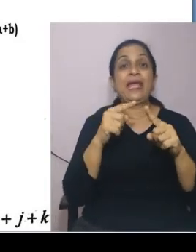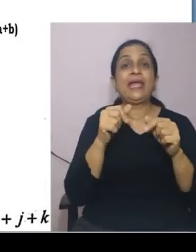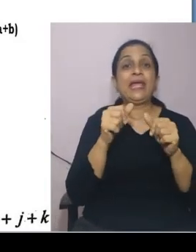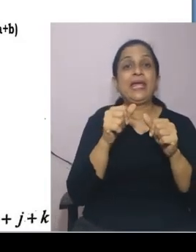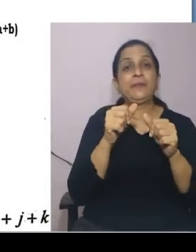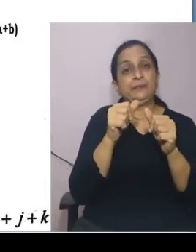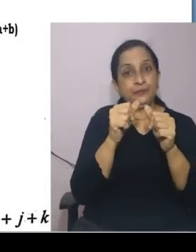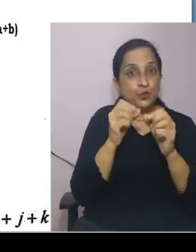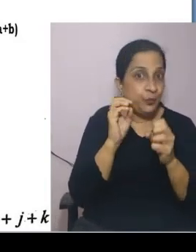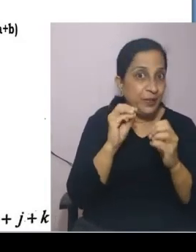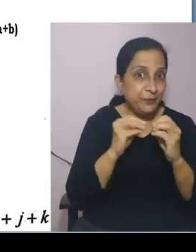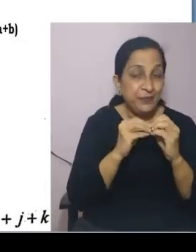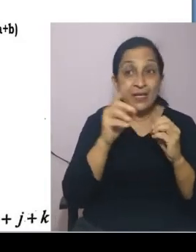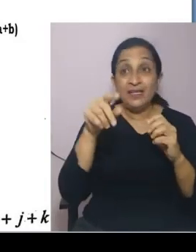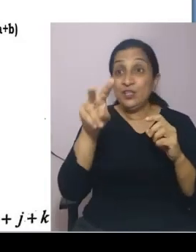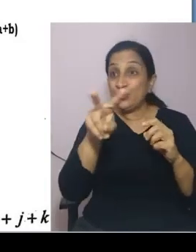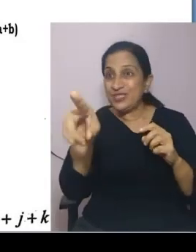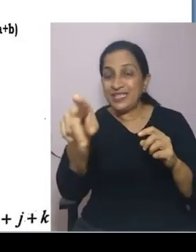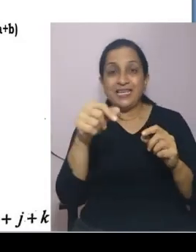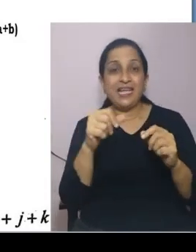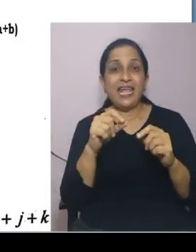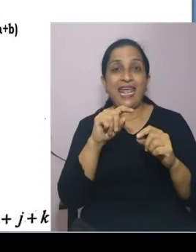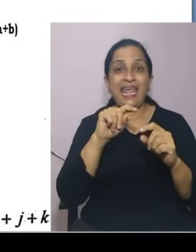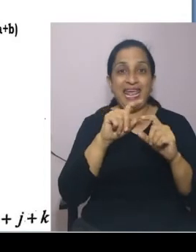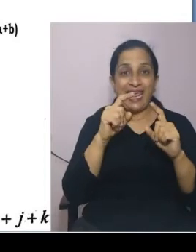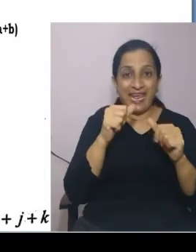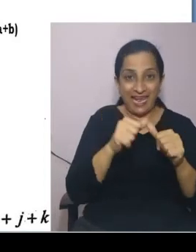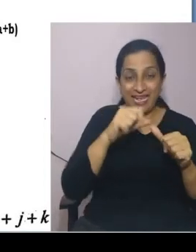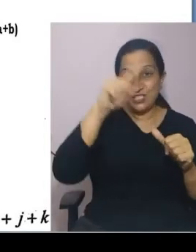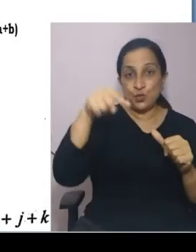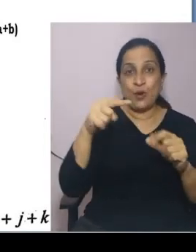minus root 2 into root 2 becomes